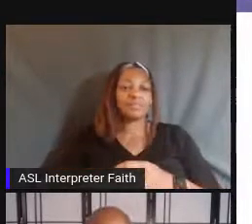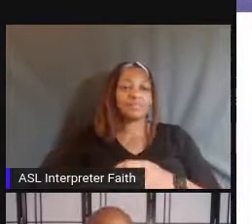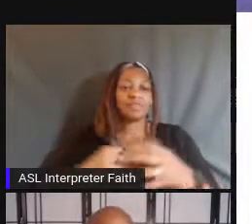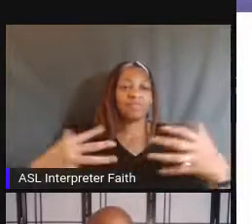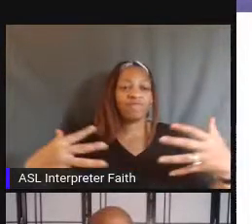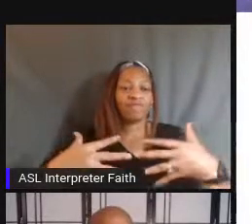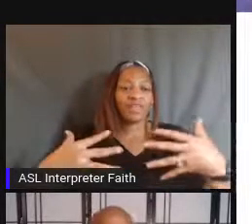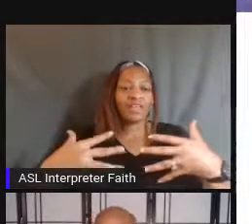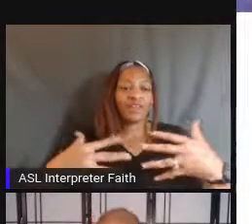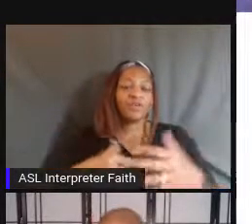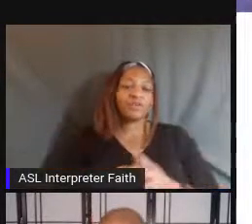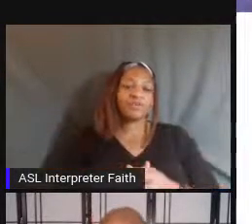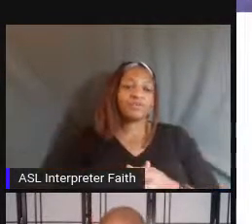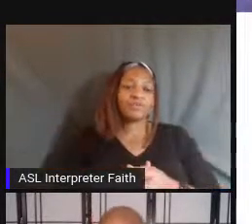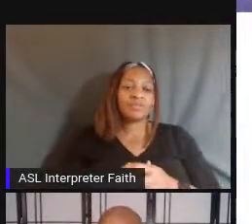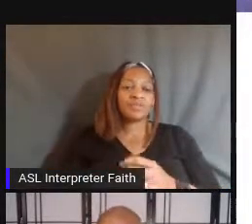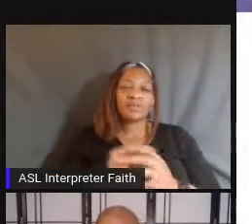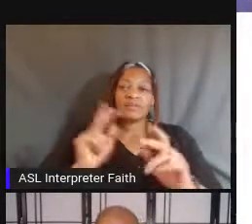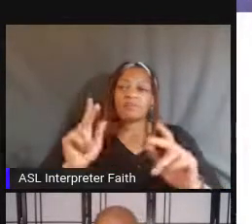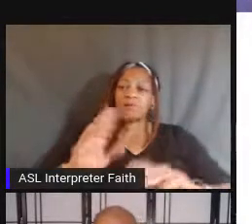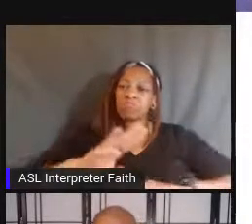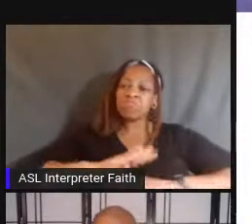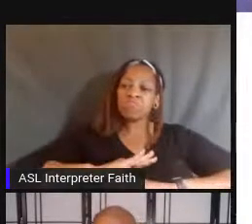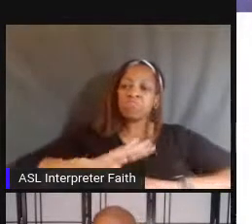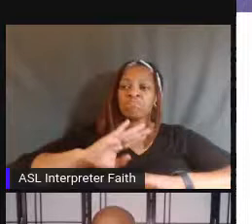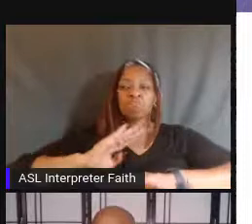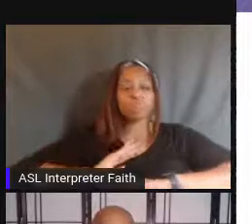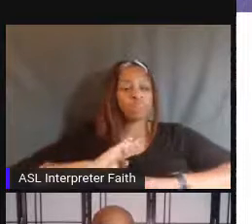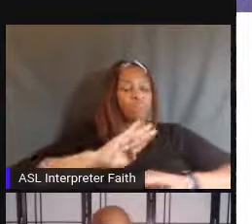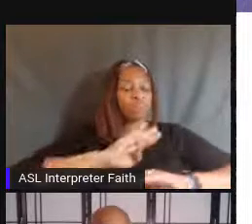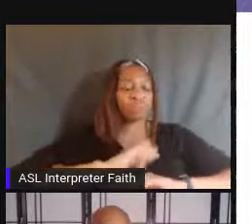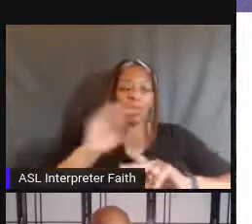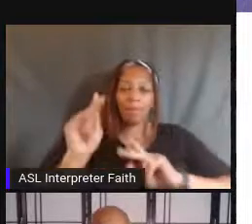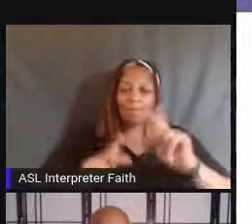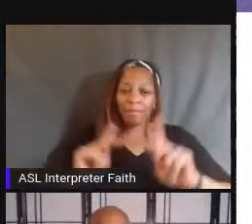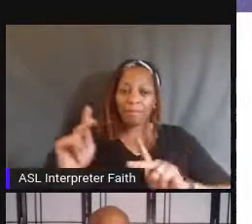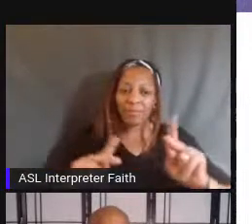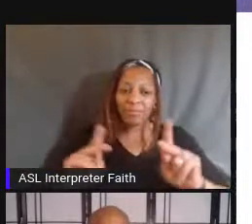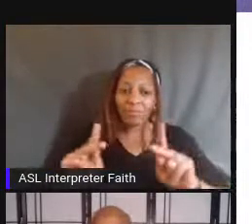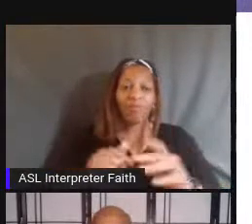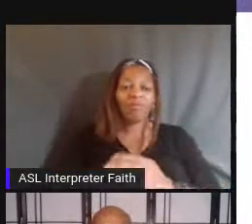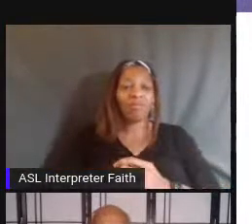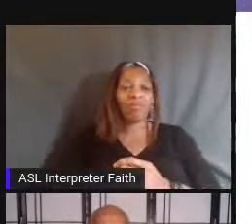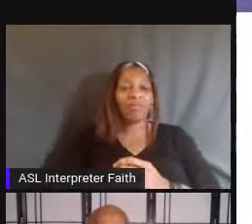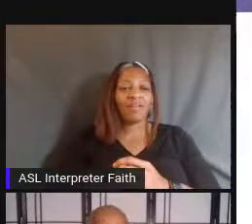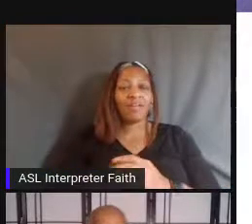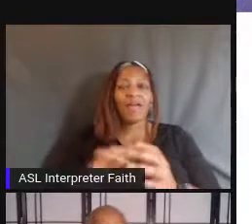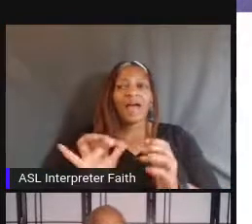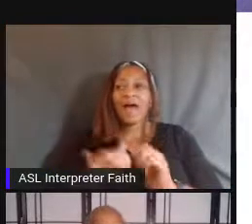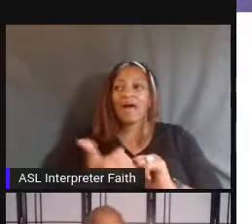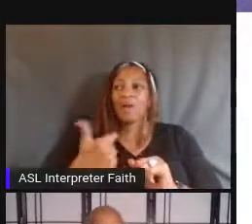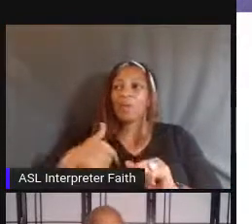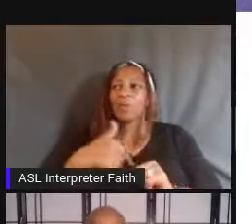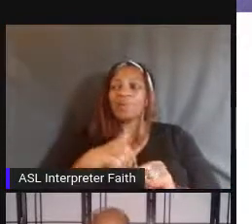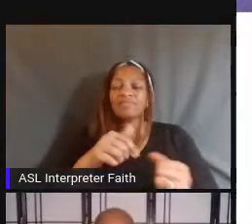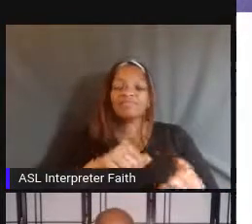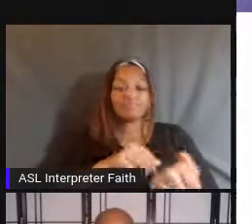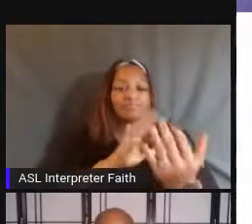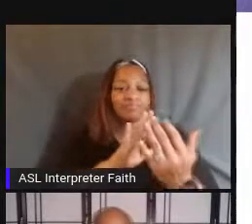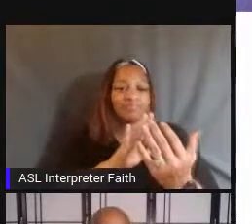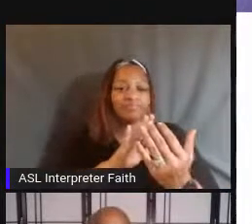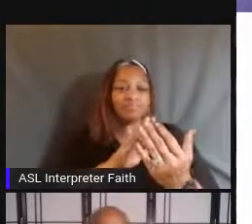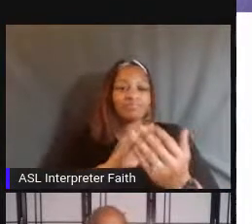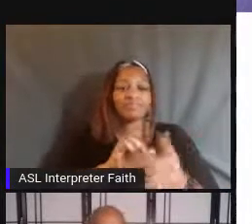fear, people pleasing. How we address, as I always say, the